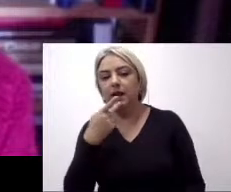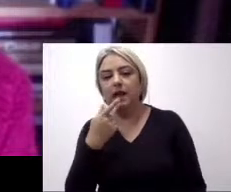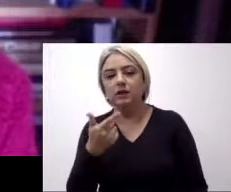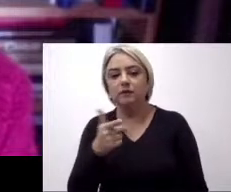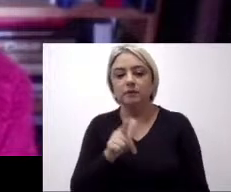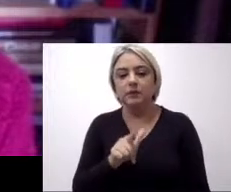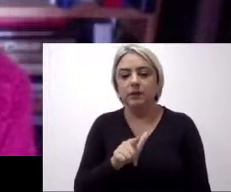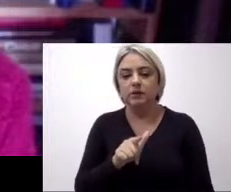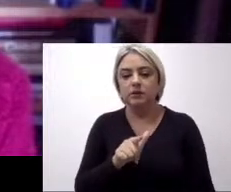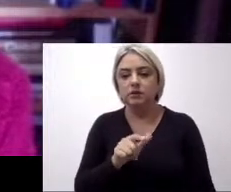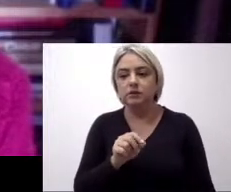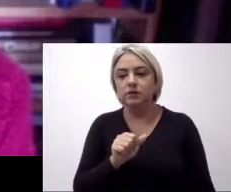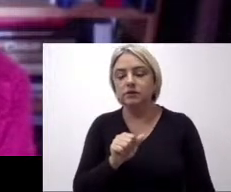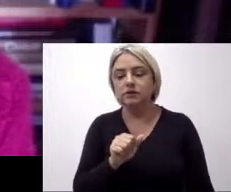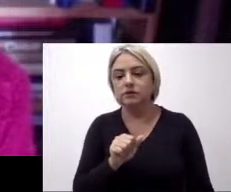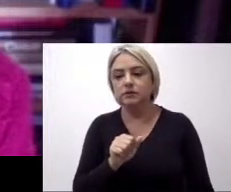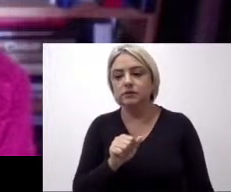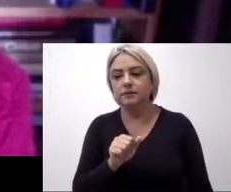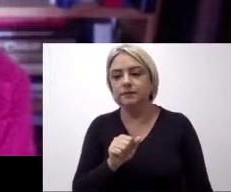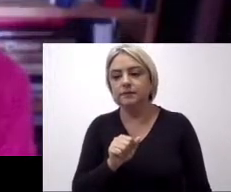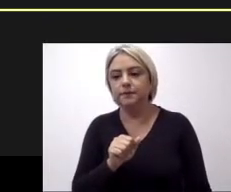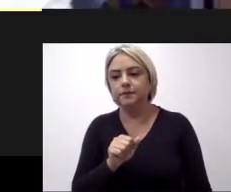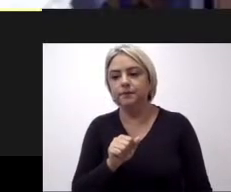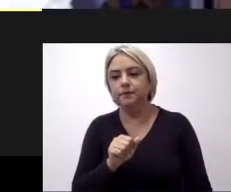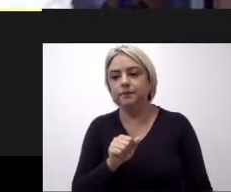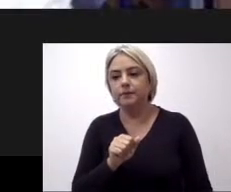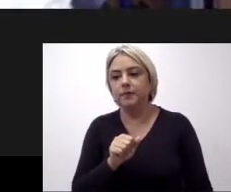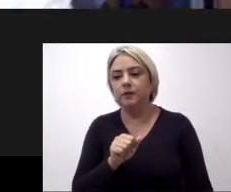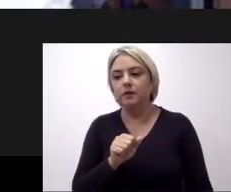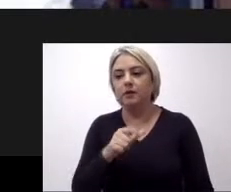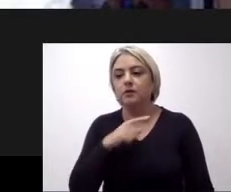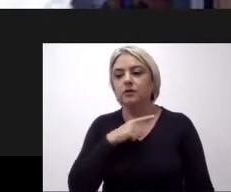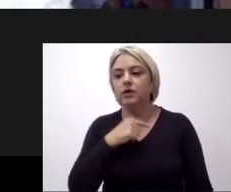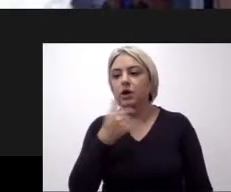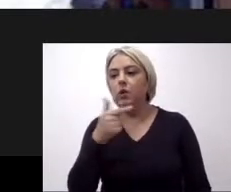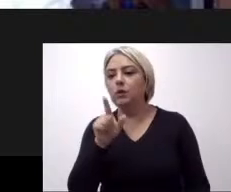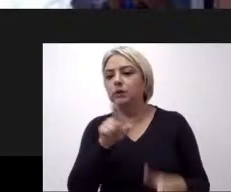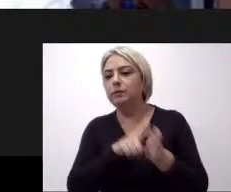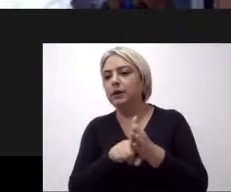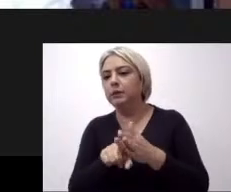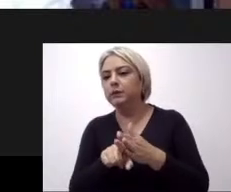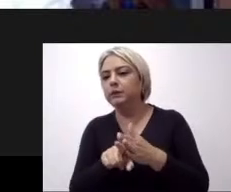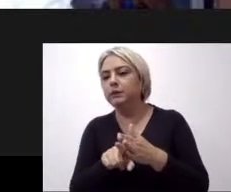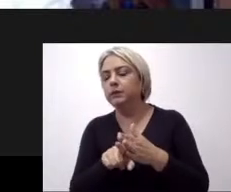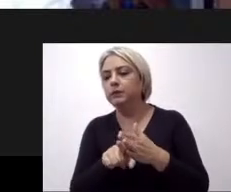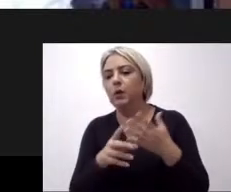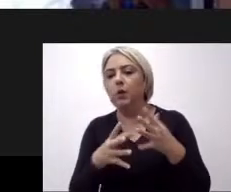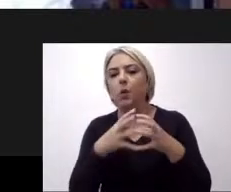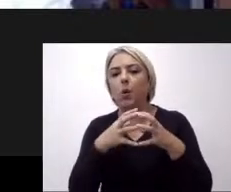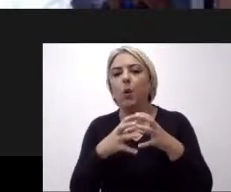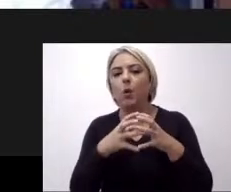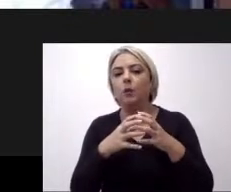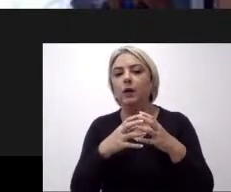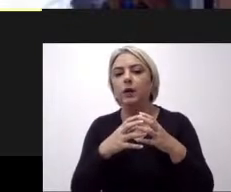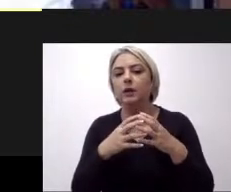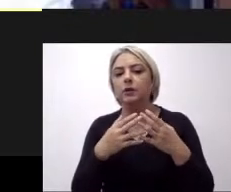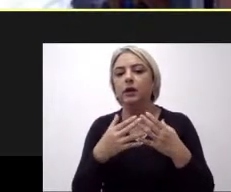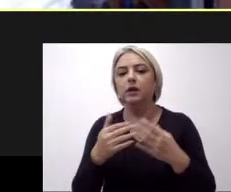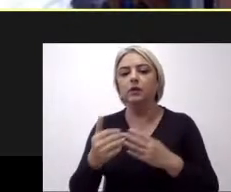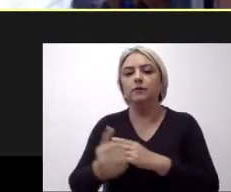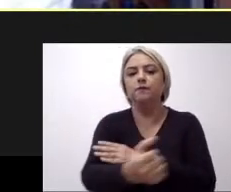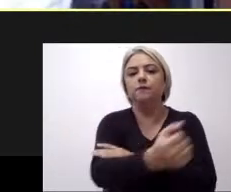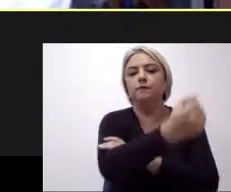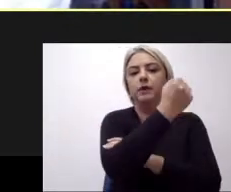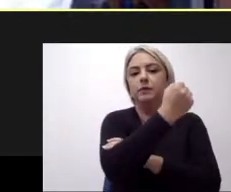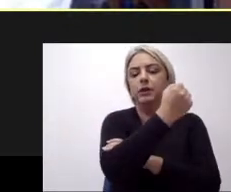I'm sure that there was another question. The conflict between feminists and... No,